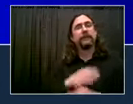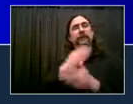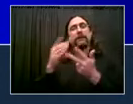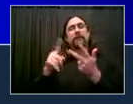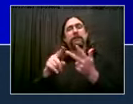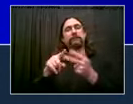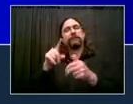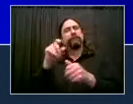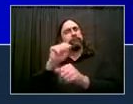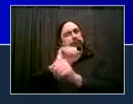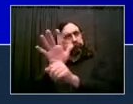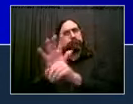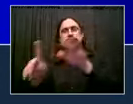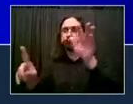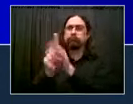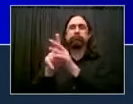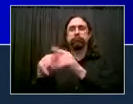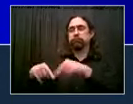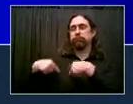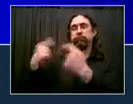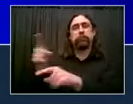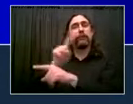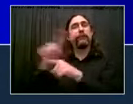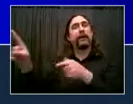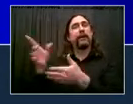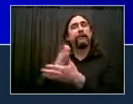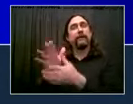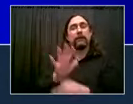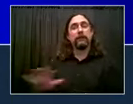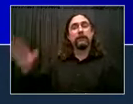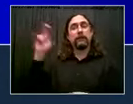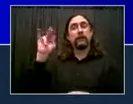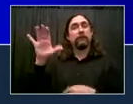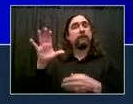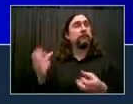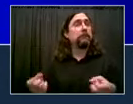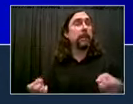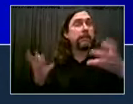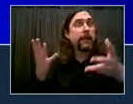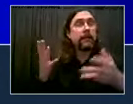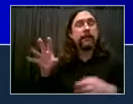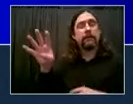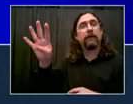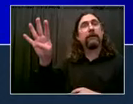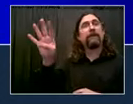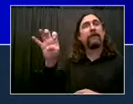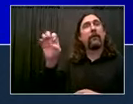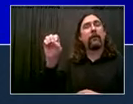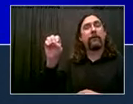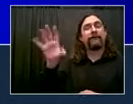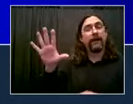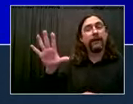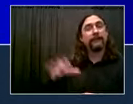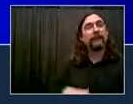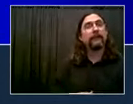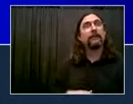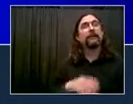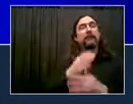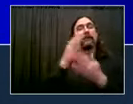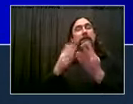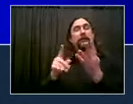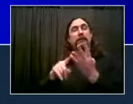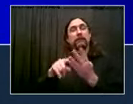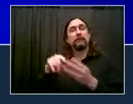Today's report, 405 cases. Look at that go down and down and down. And number three, as I said earlier, percentage of